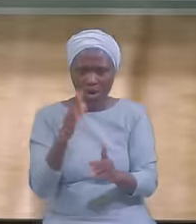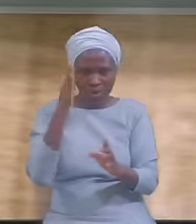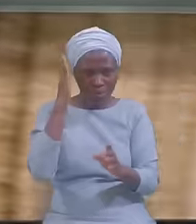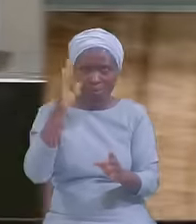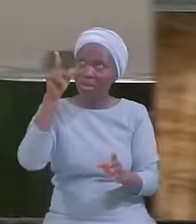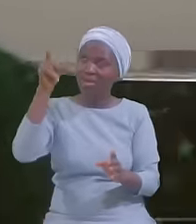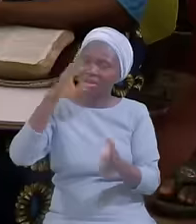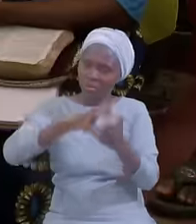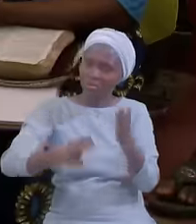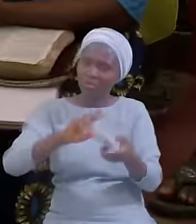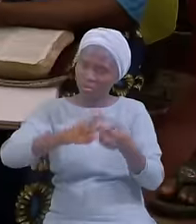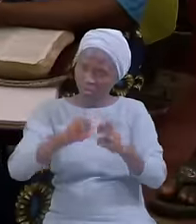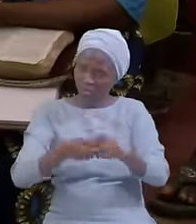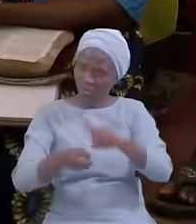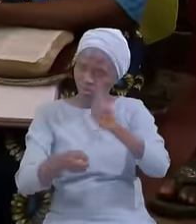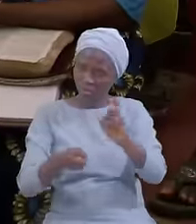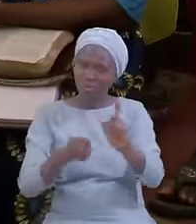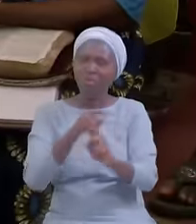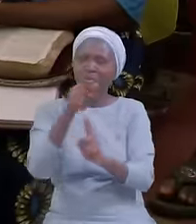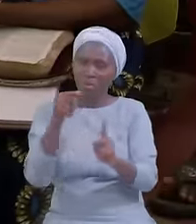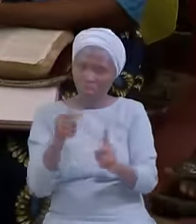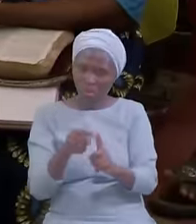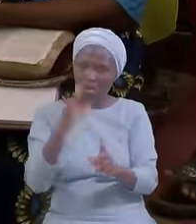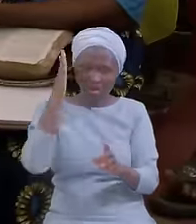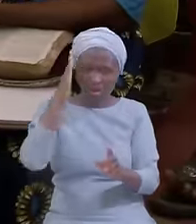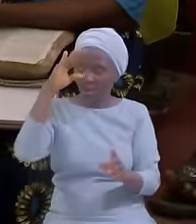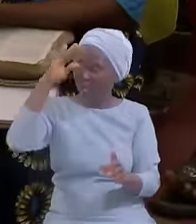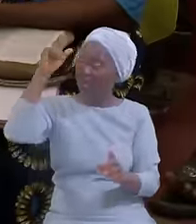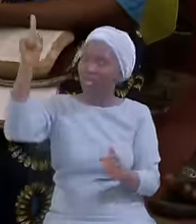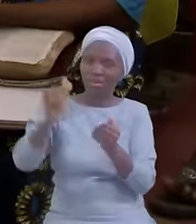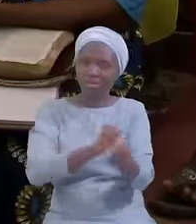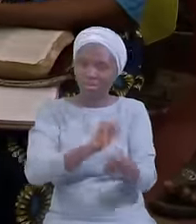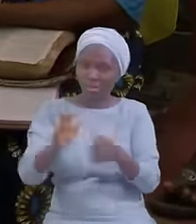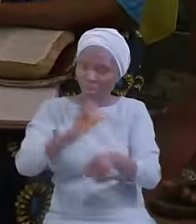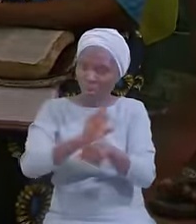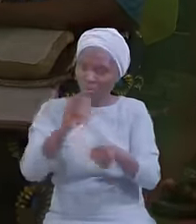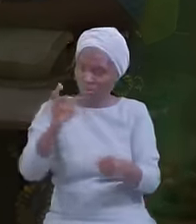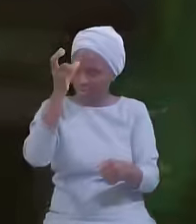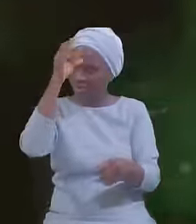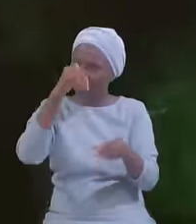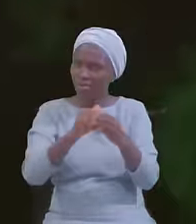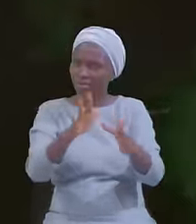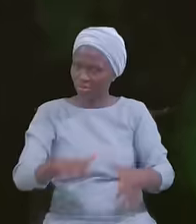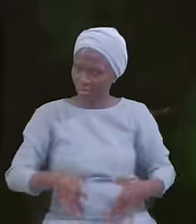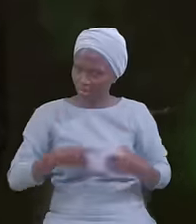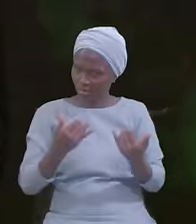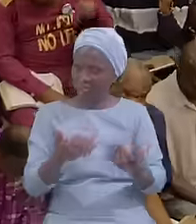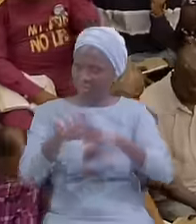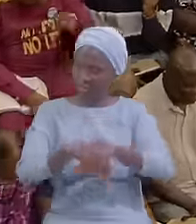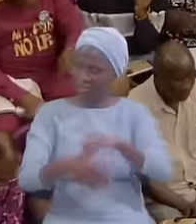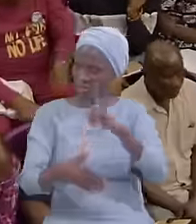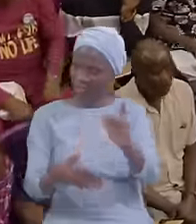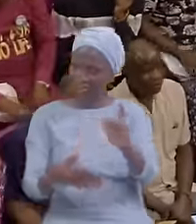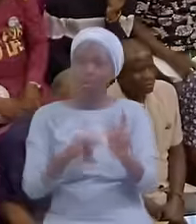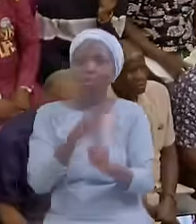problems away? When will he destroy the works of the devil in your life tonight? When will